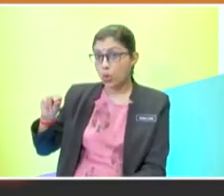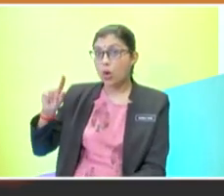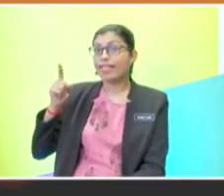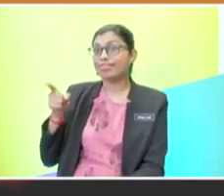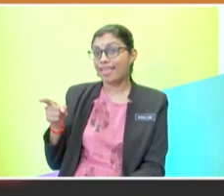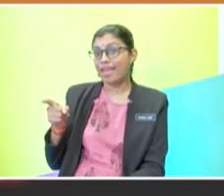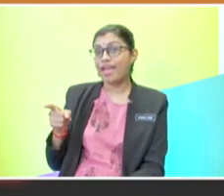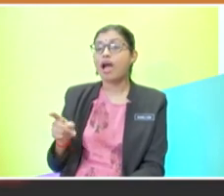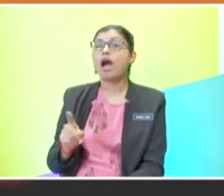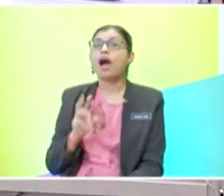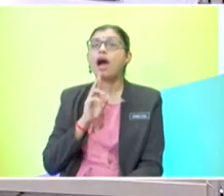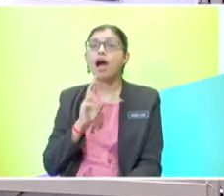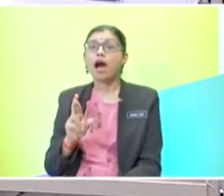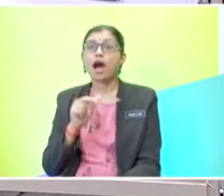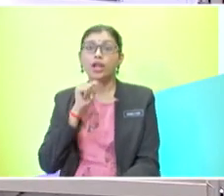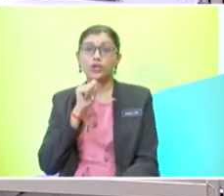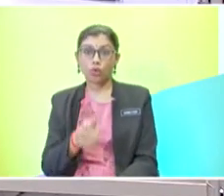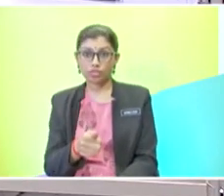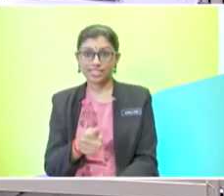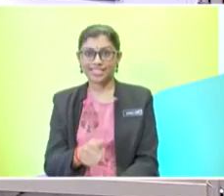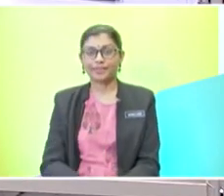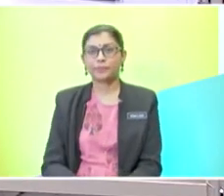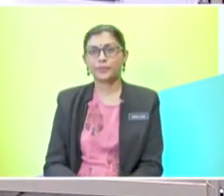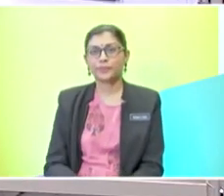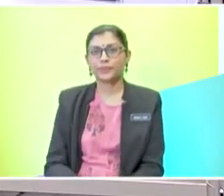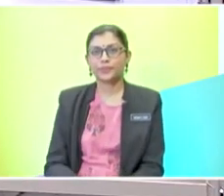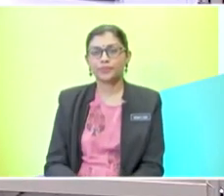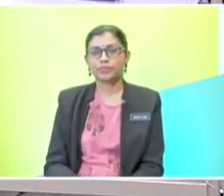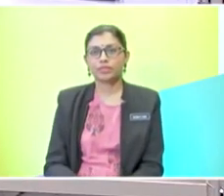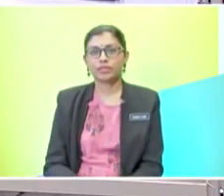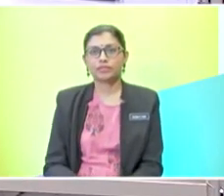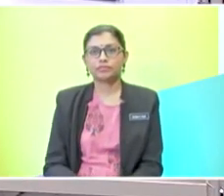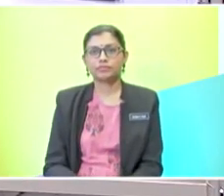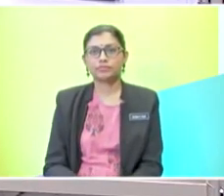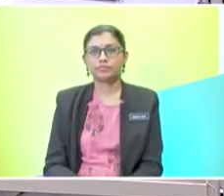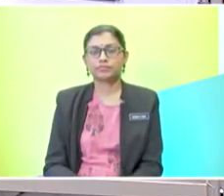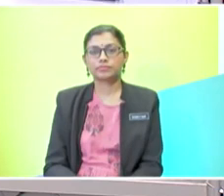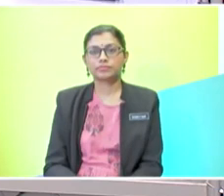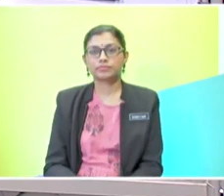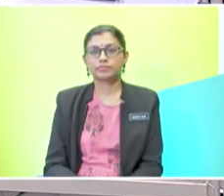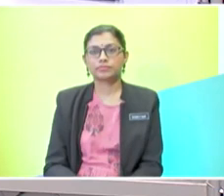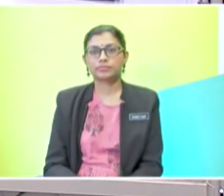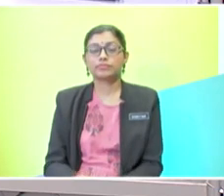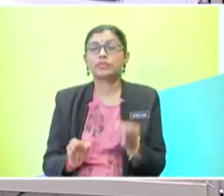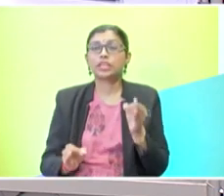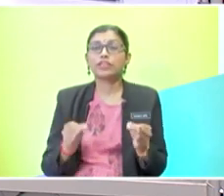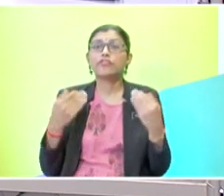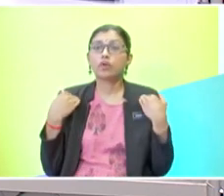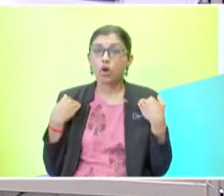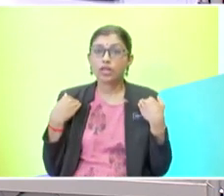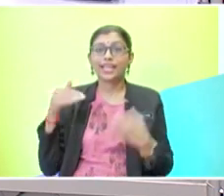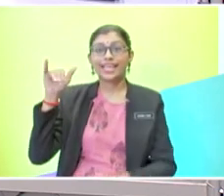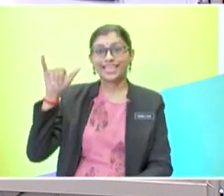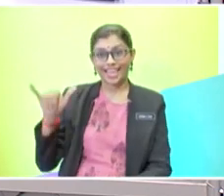there aren't. Okay, remember, if yes, if there are mushrooms, then your reply would be, yes, there are.